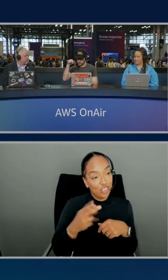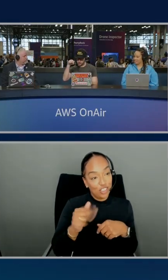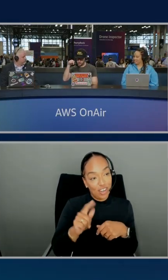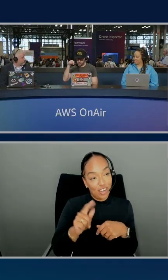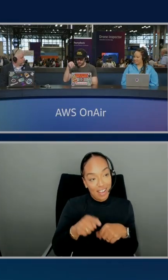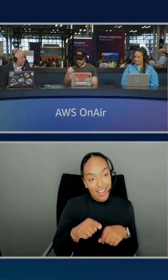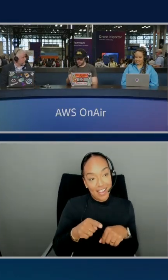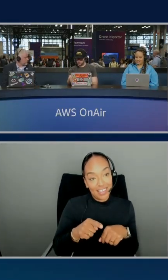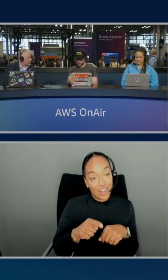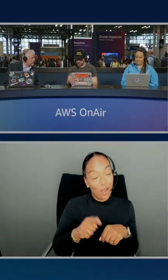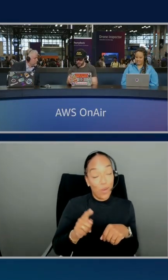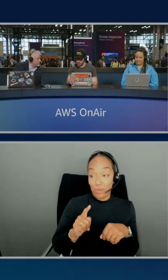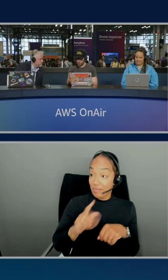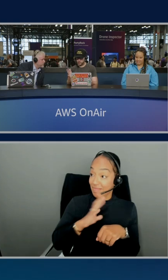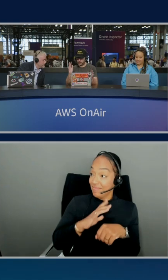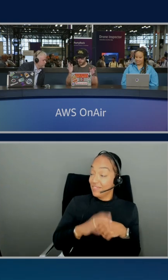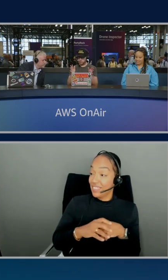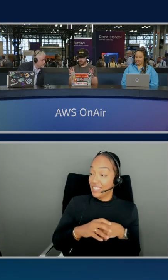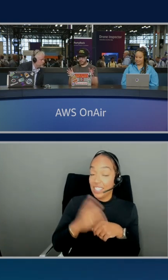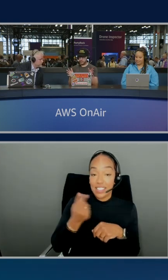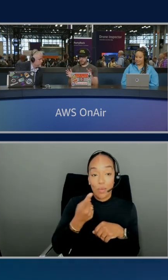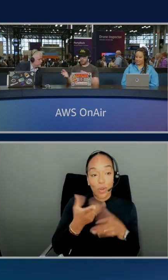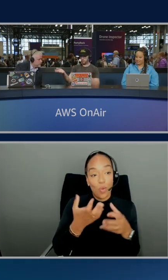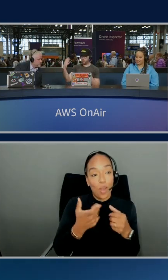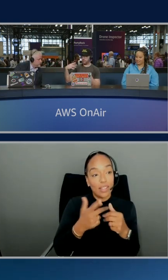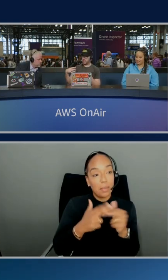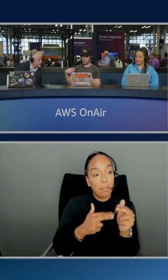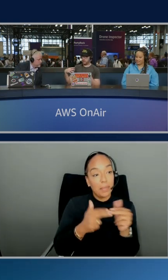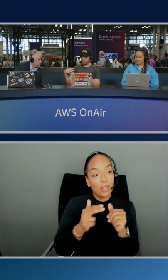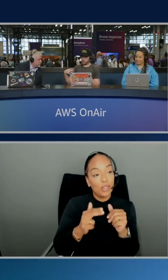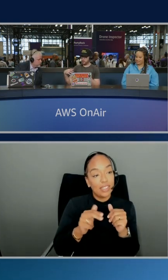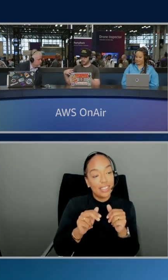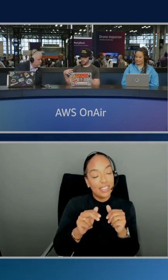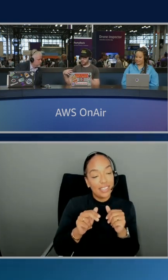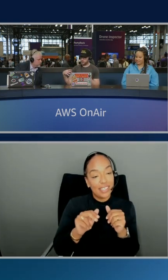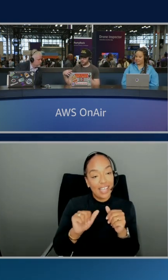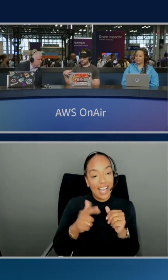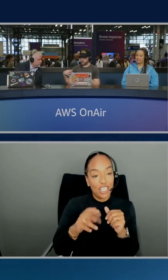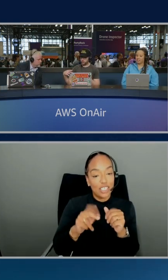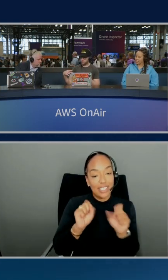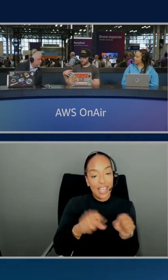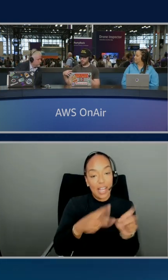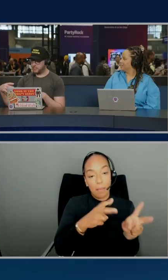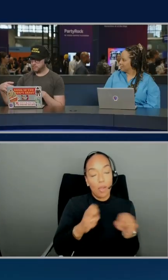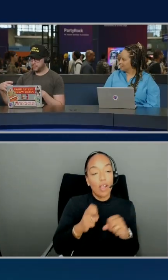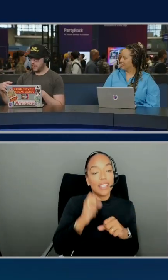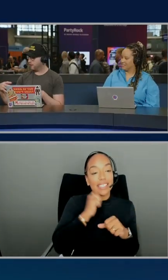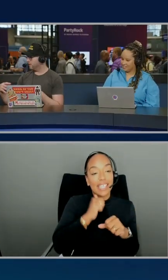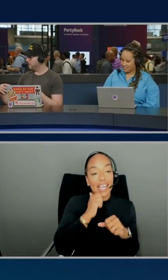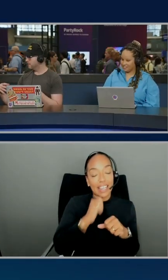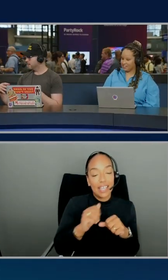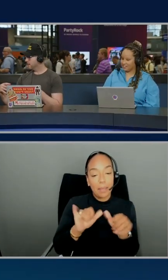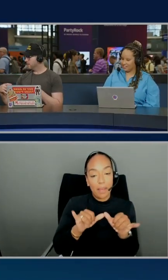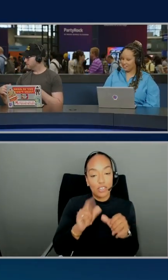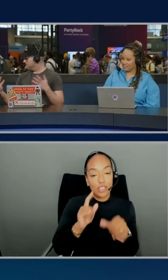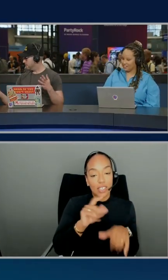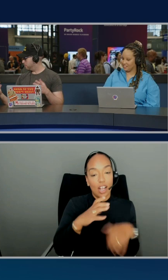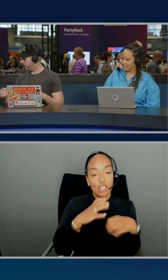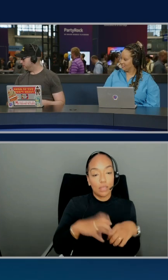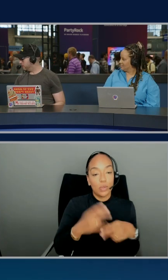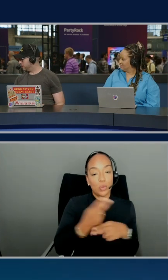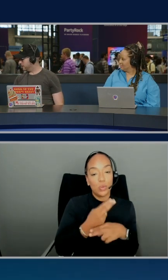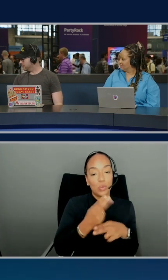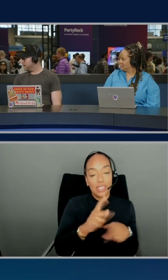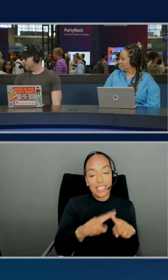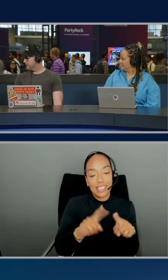fantastic. Somebody in chat wants to actually build an agent that can pull in daily metrics of customer usage and group them by different categories. Yeah. It's